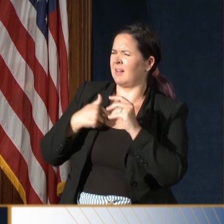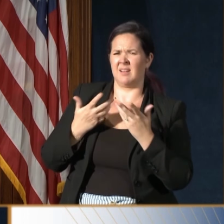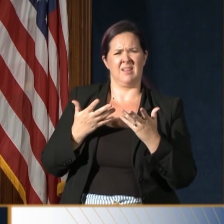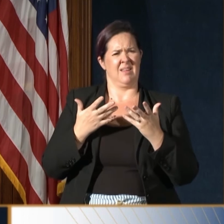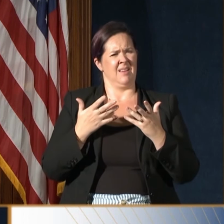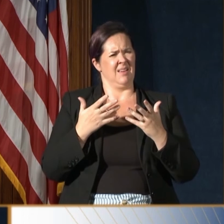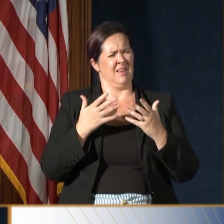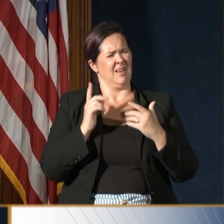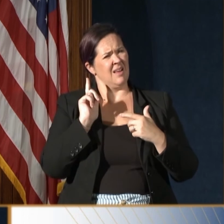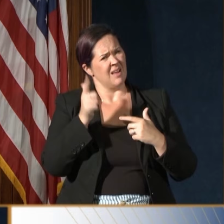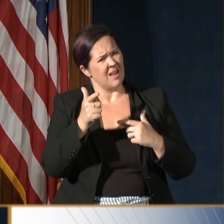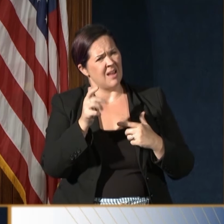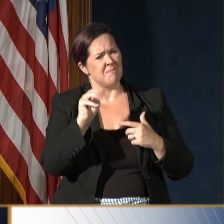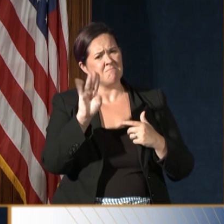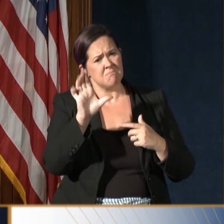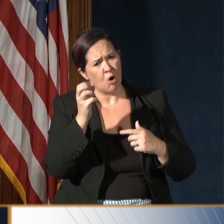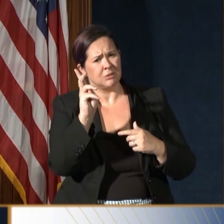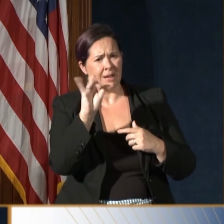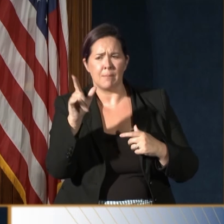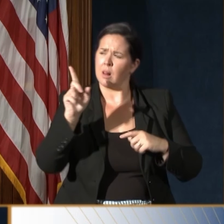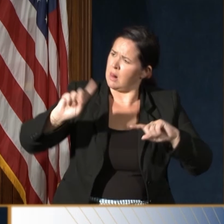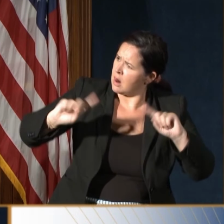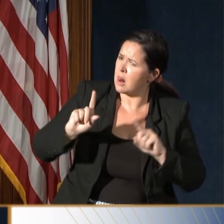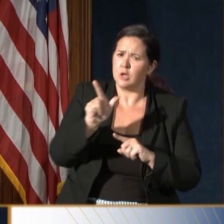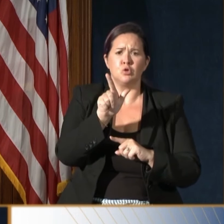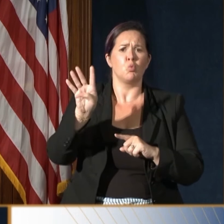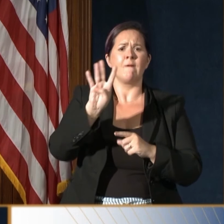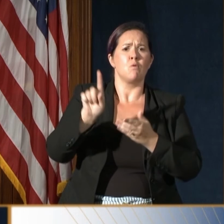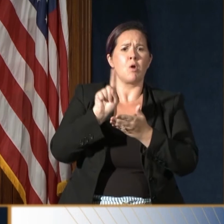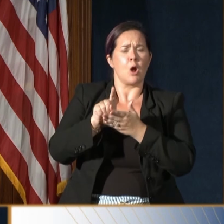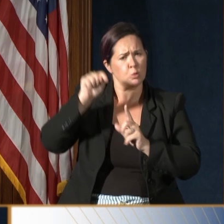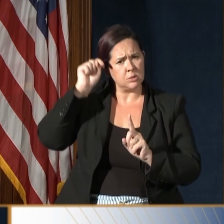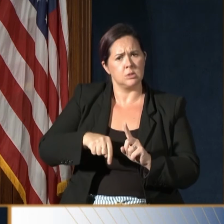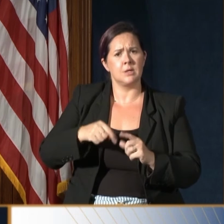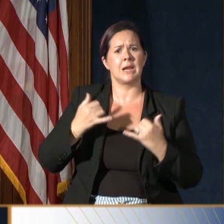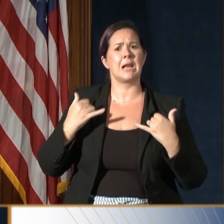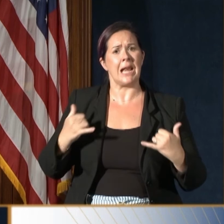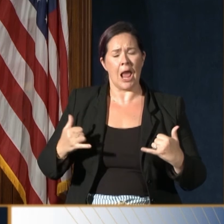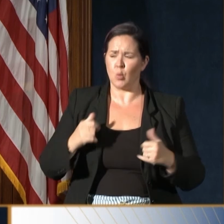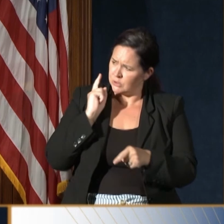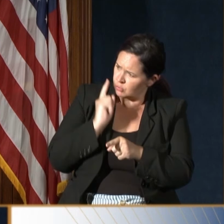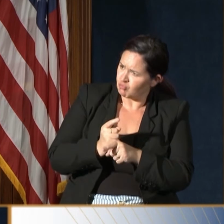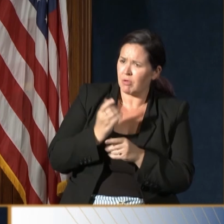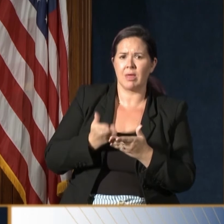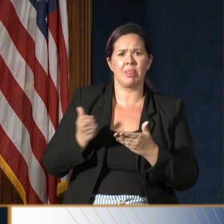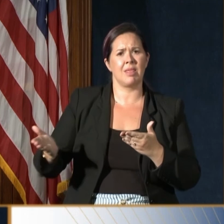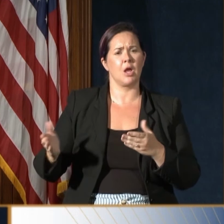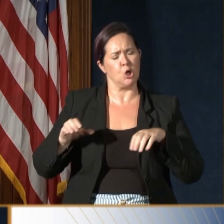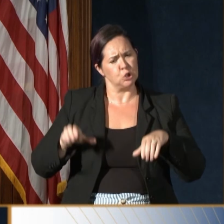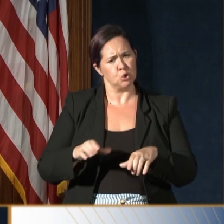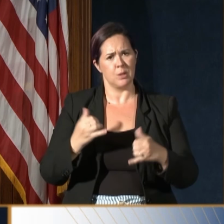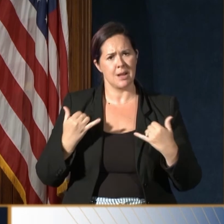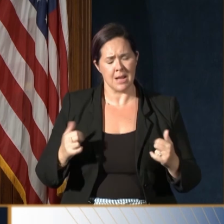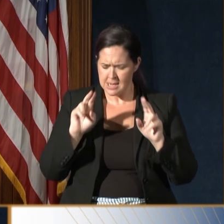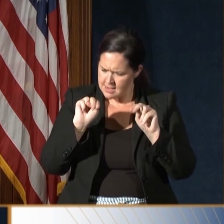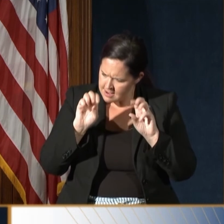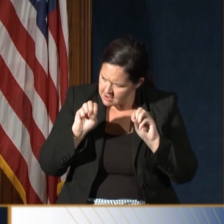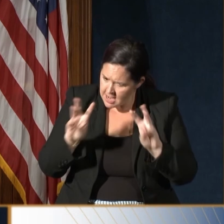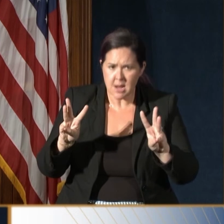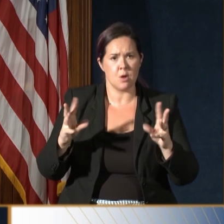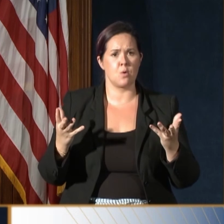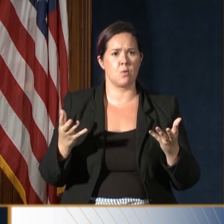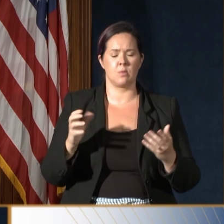What he was saying is, it's the right thing to do. Do it. Do it now. And